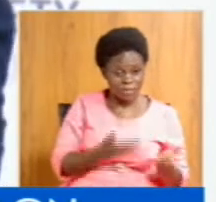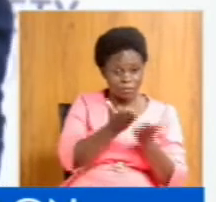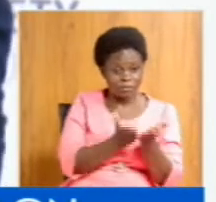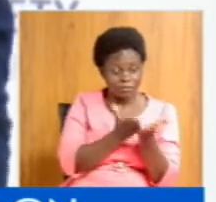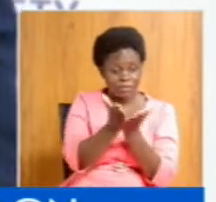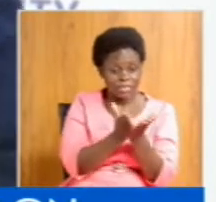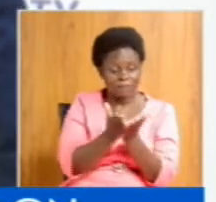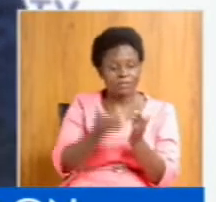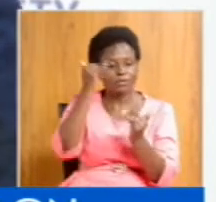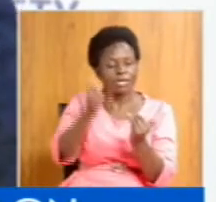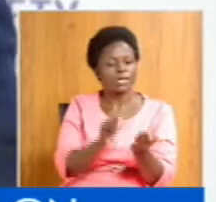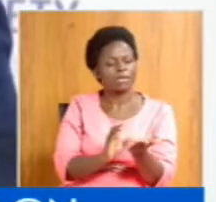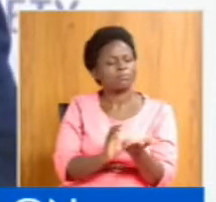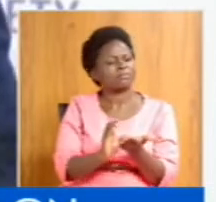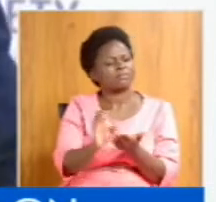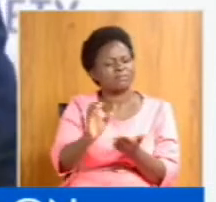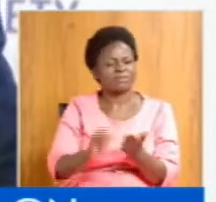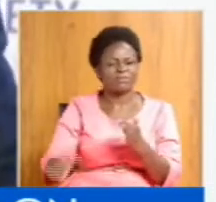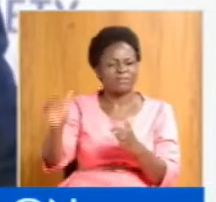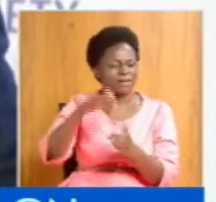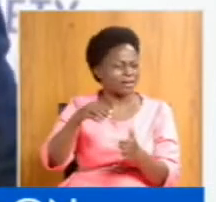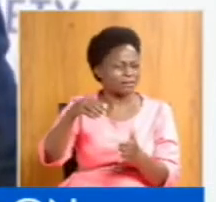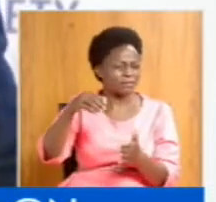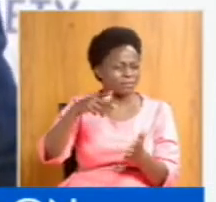we end up incurring the cost of a high tariff.